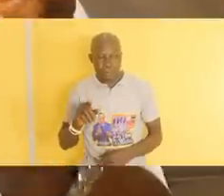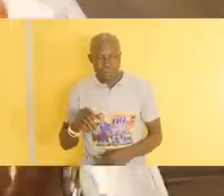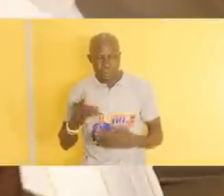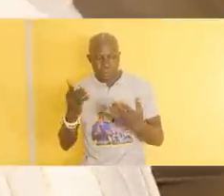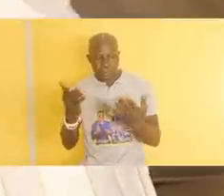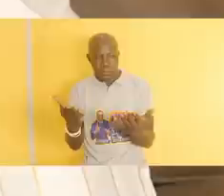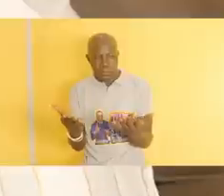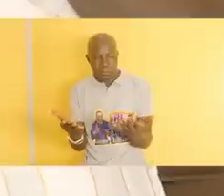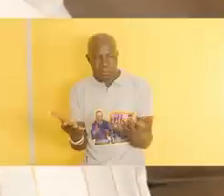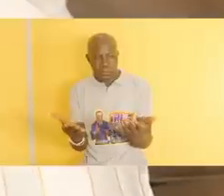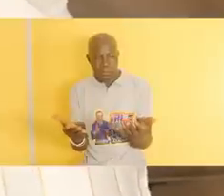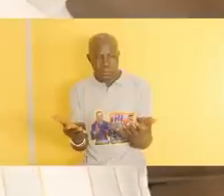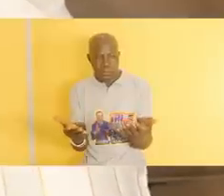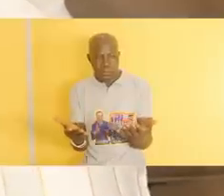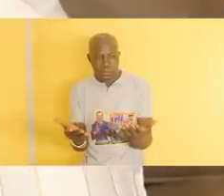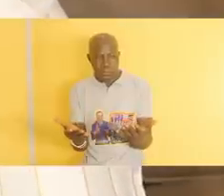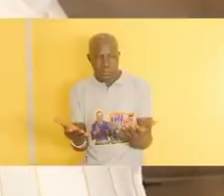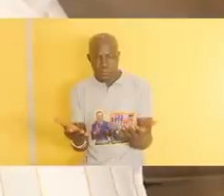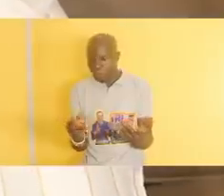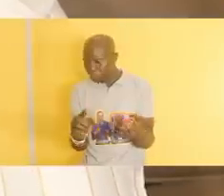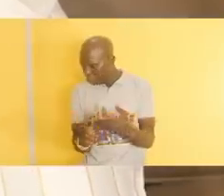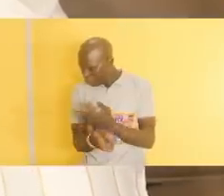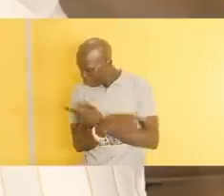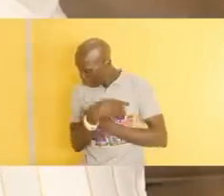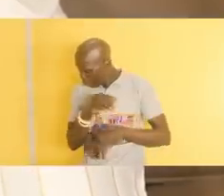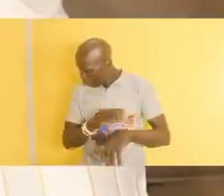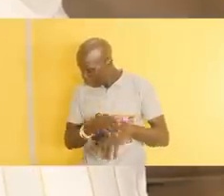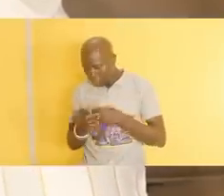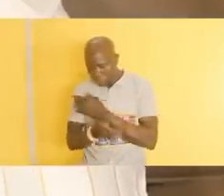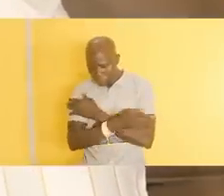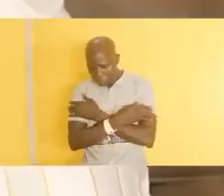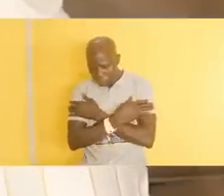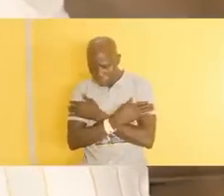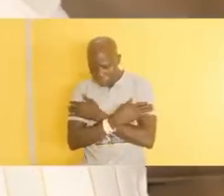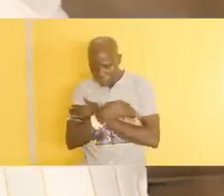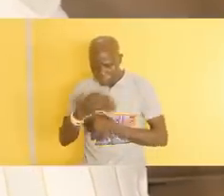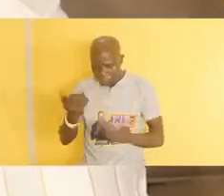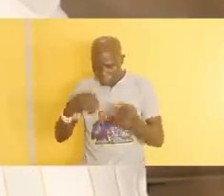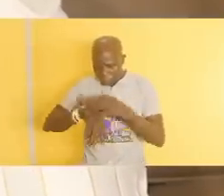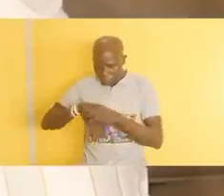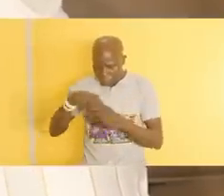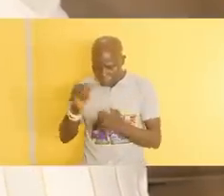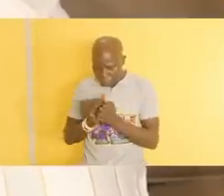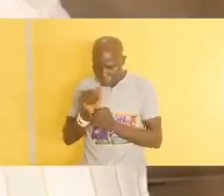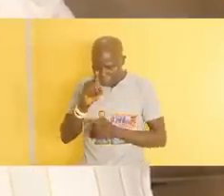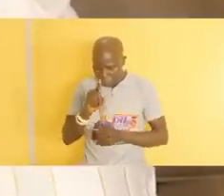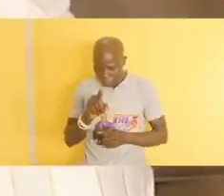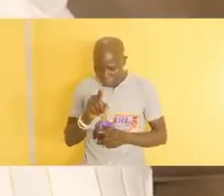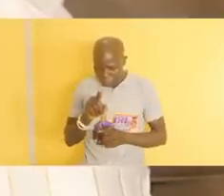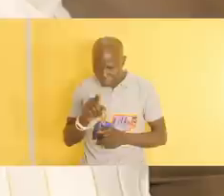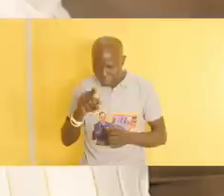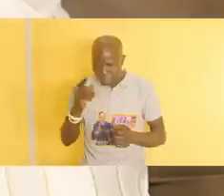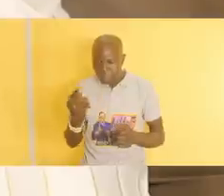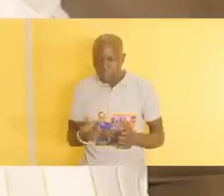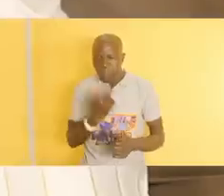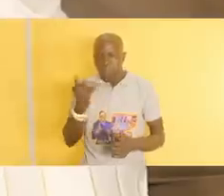that way, so I spread your hands forward. No, no, that is same. Today Sabbath day. But that day tawa. I come out to you. Me o kana